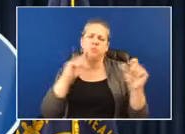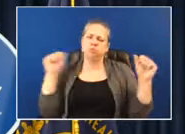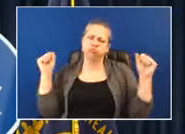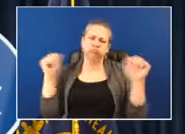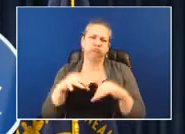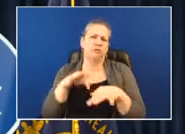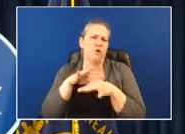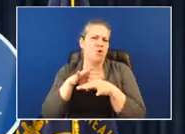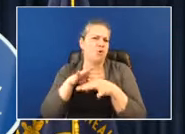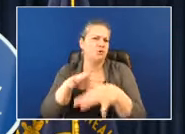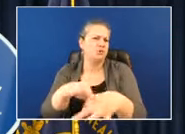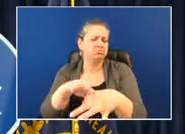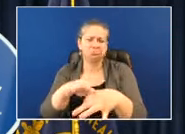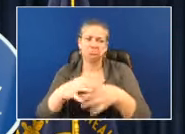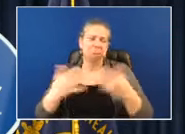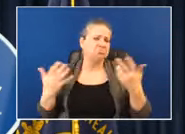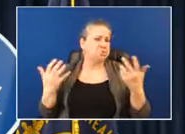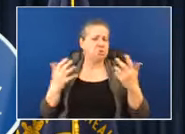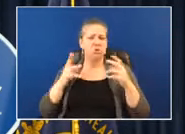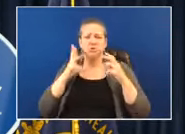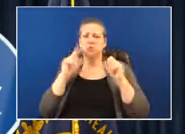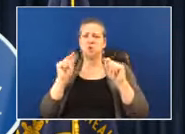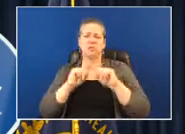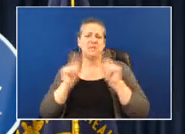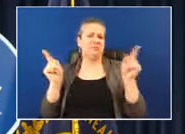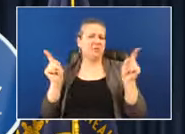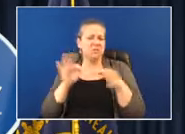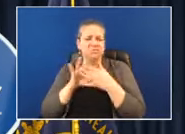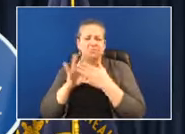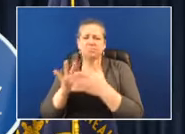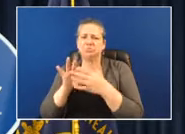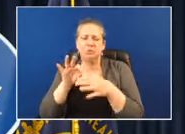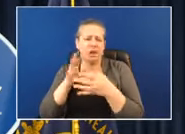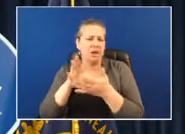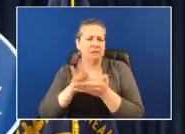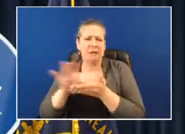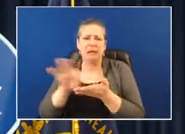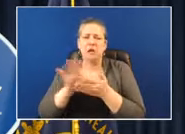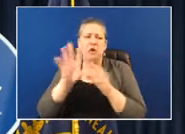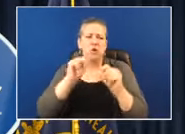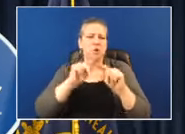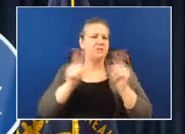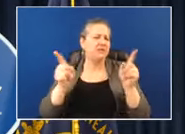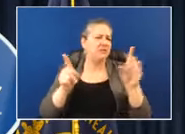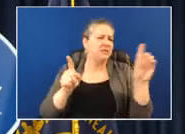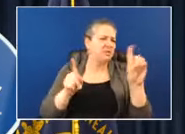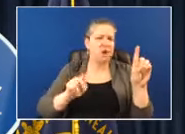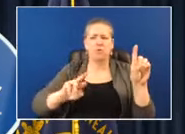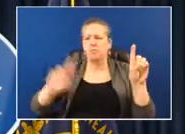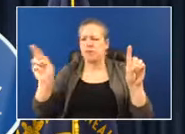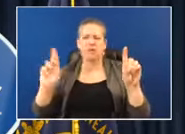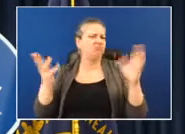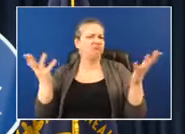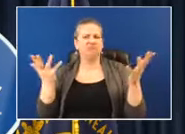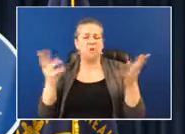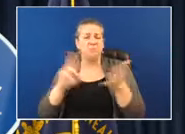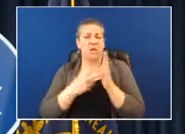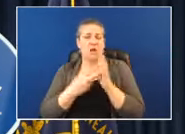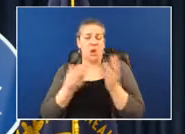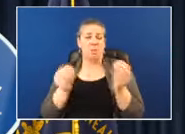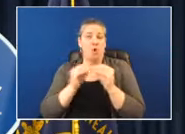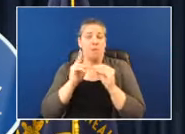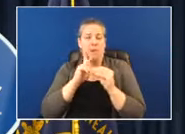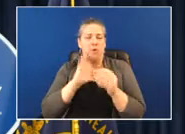any different makeup in party and the amount of voting. All it did is mean more people participated in voting. I